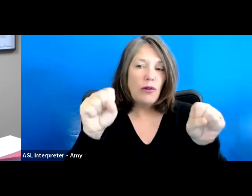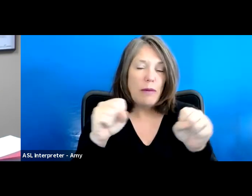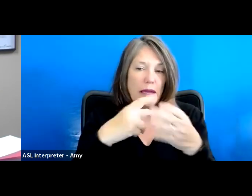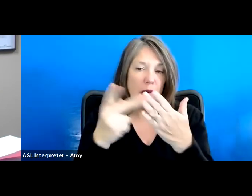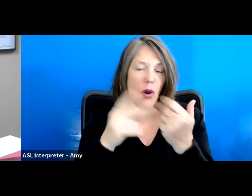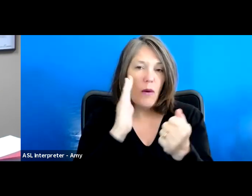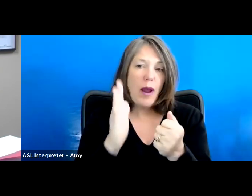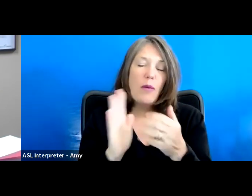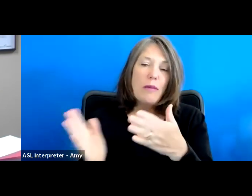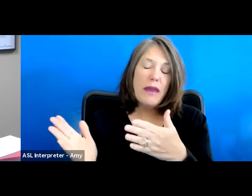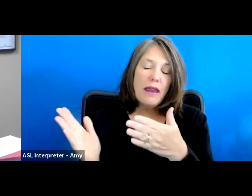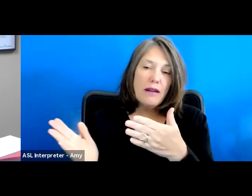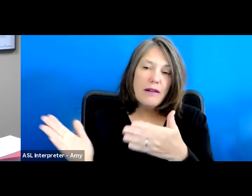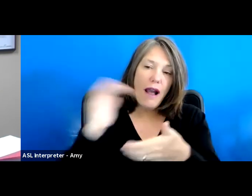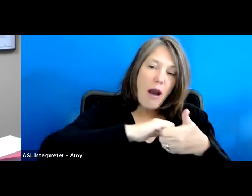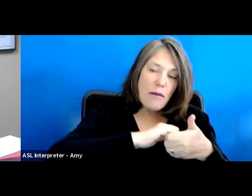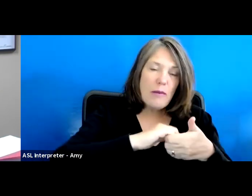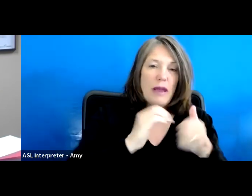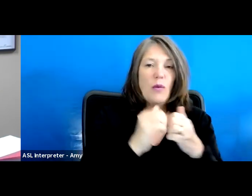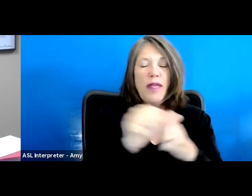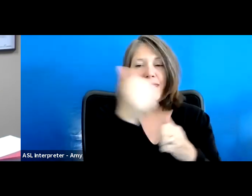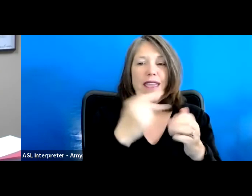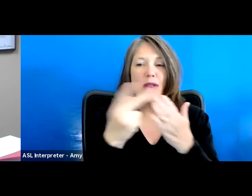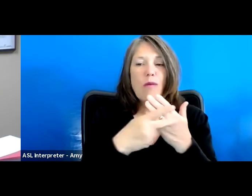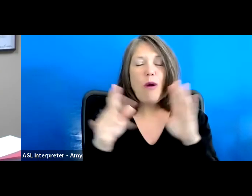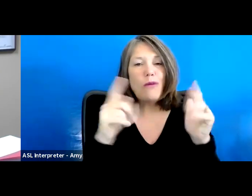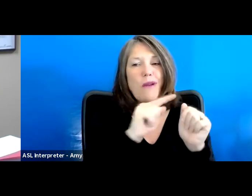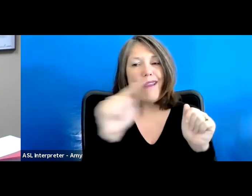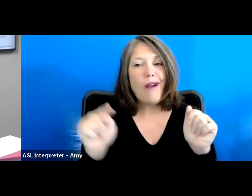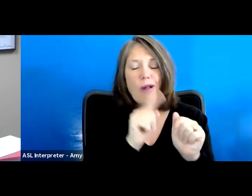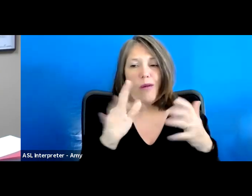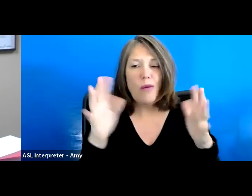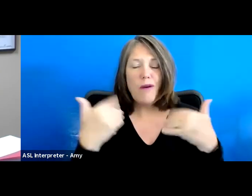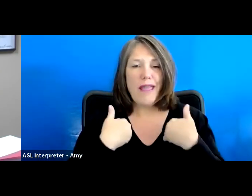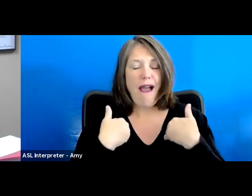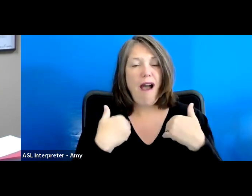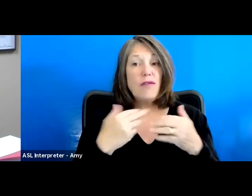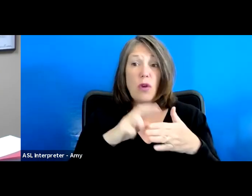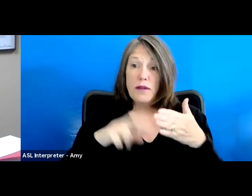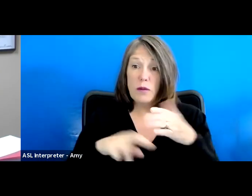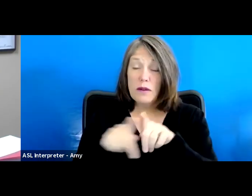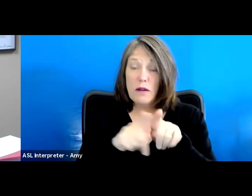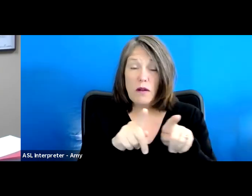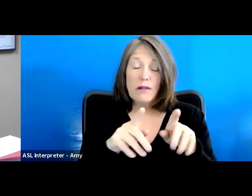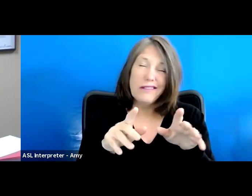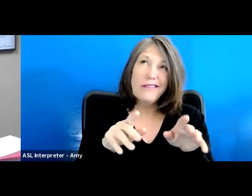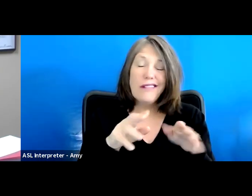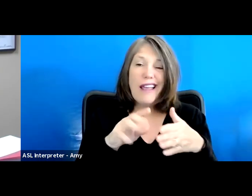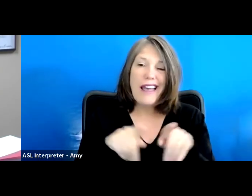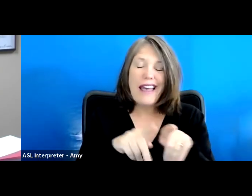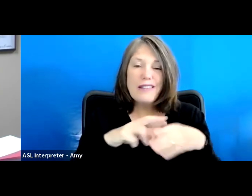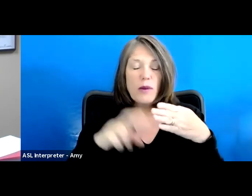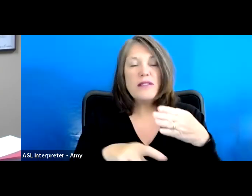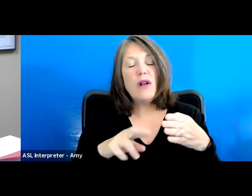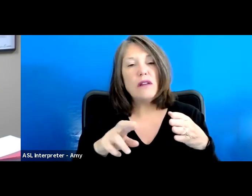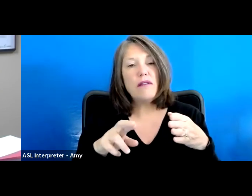a complement to the other Ability Center programs that we already have. So as a result of being part of this project, we're